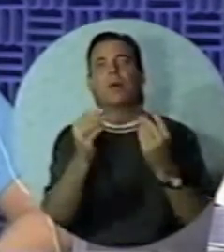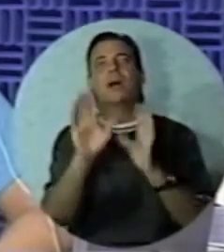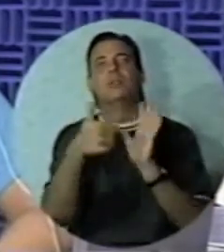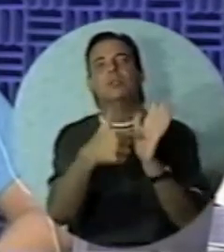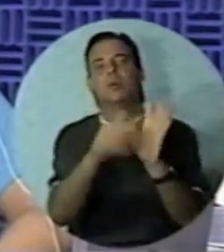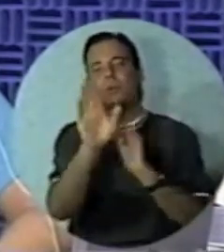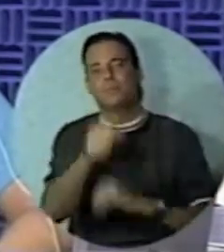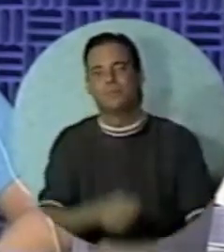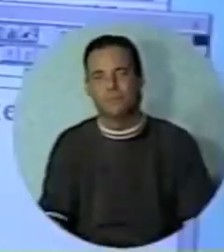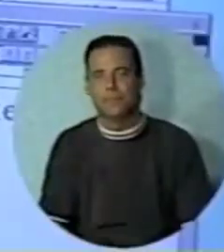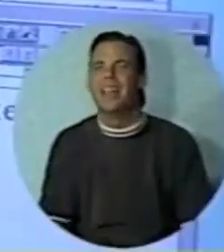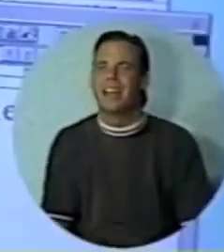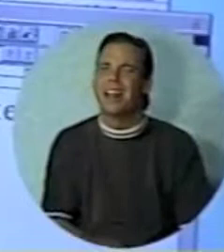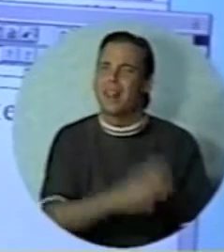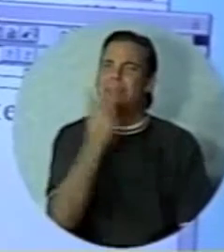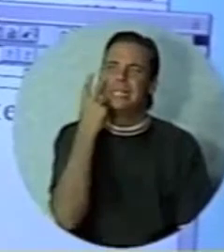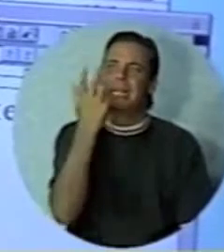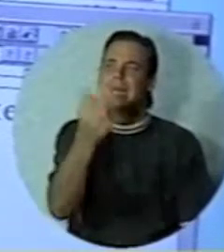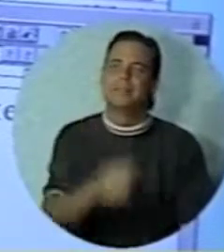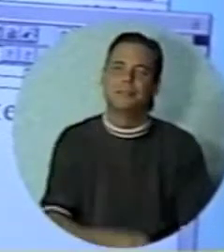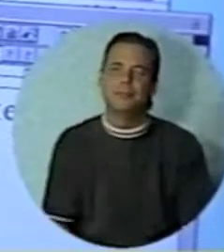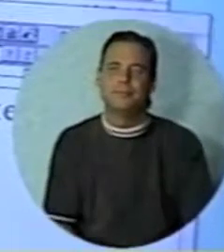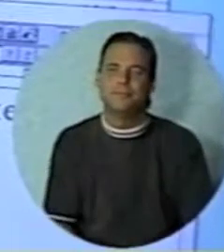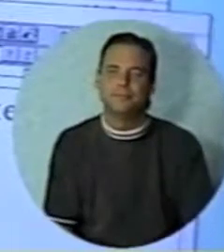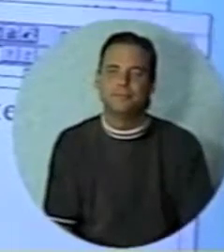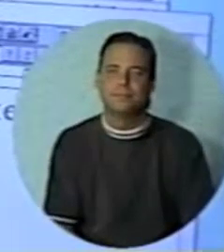how about this one. Yeah, let's see how this goes now.